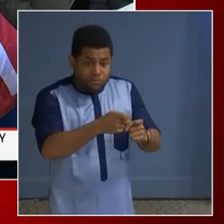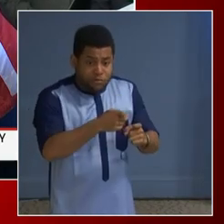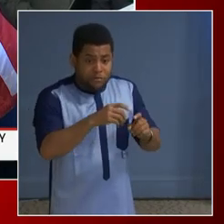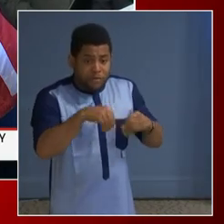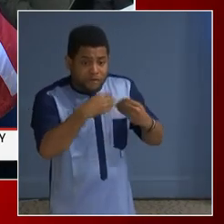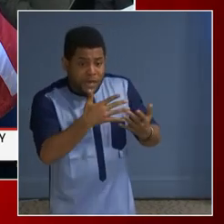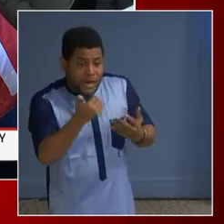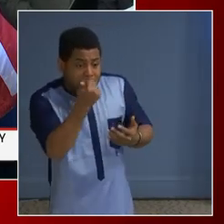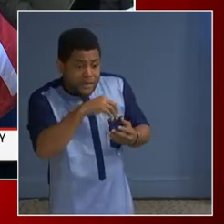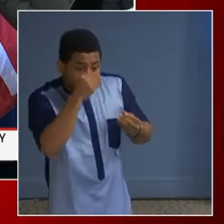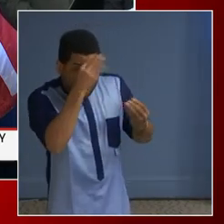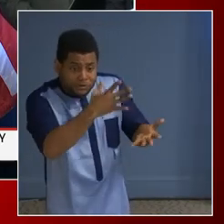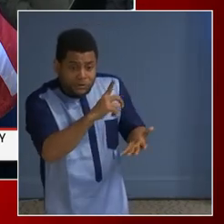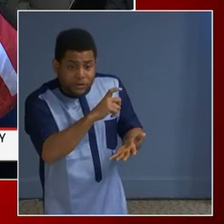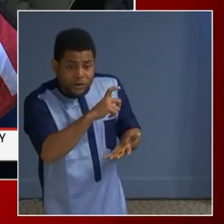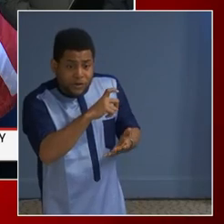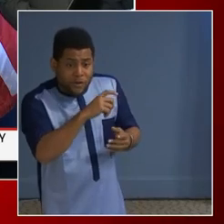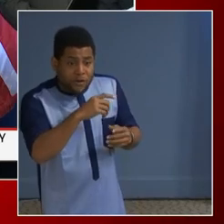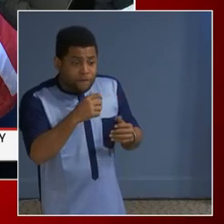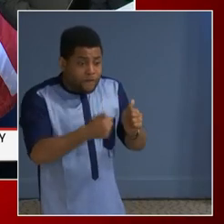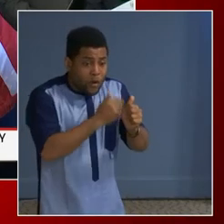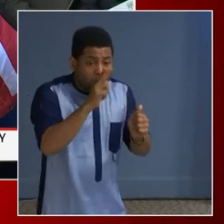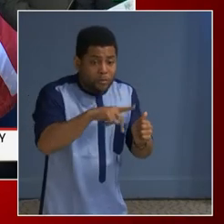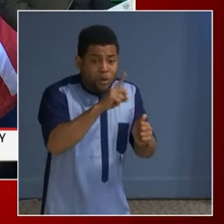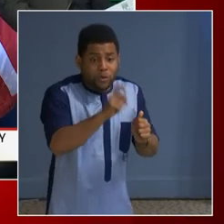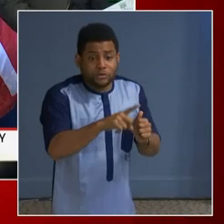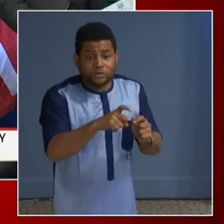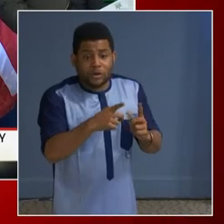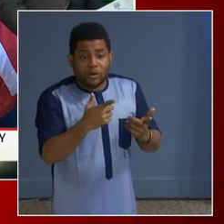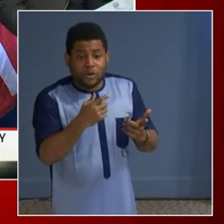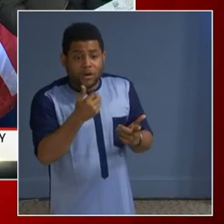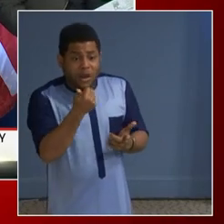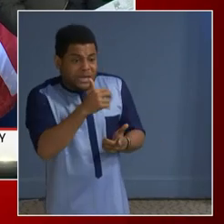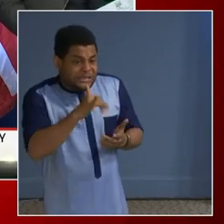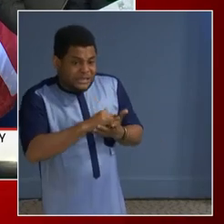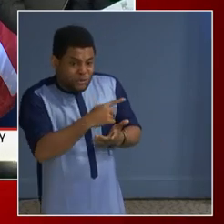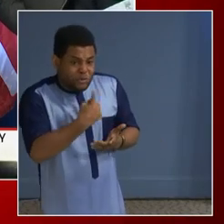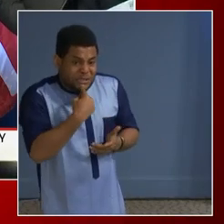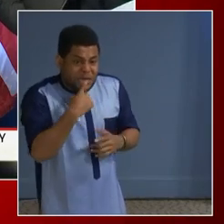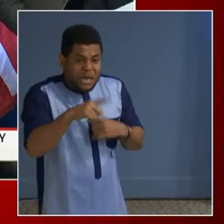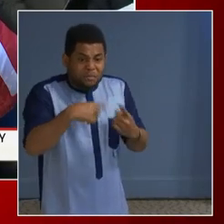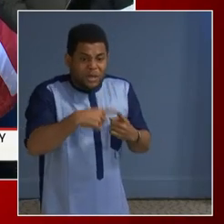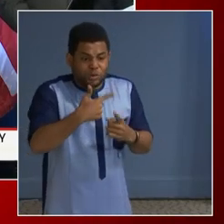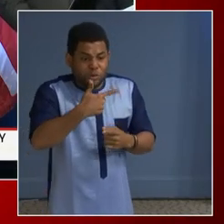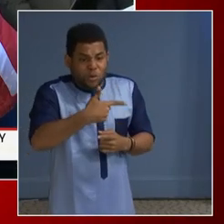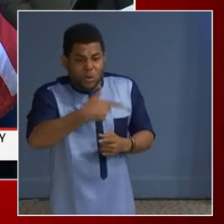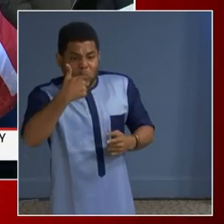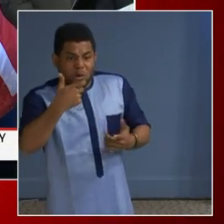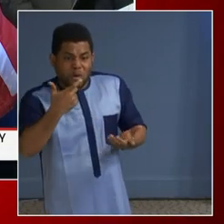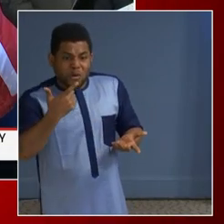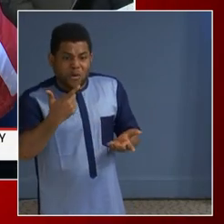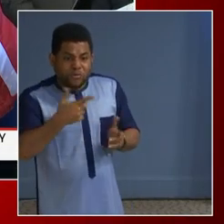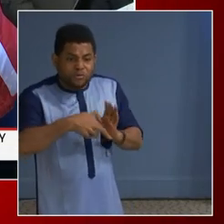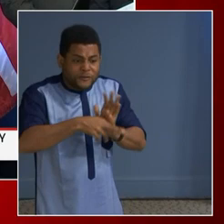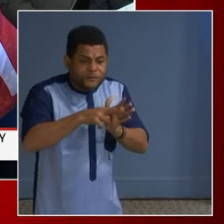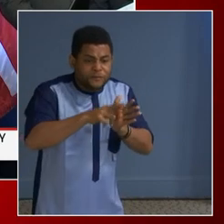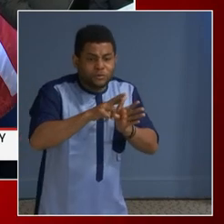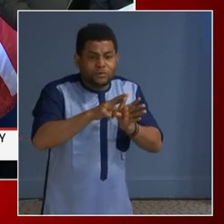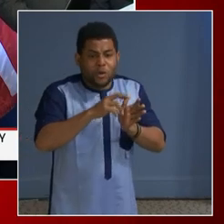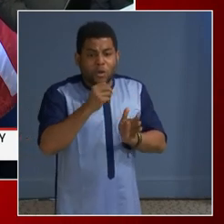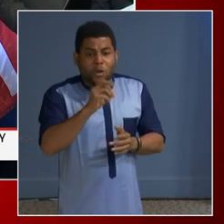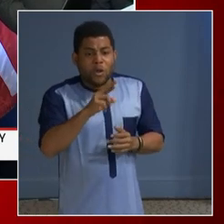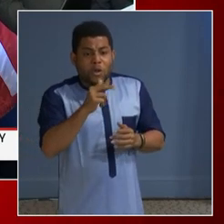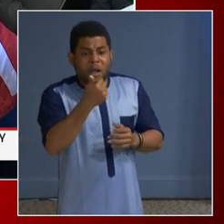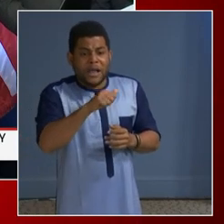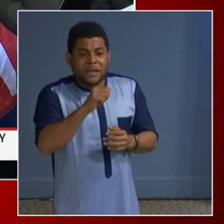question, is there anything that you can say about the ballistics that were done, about the weapon? Is there anything unique about the gun or the bullet or anything like